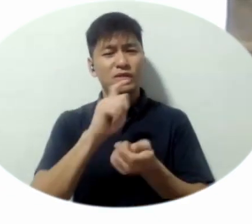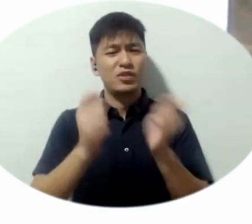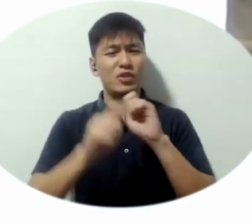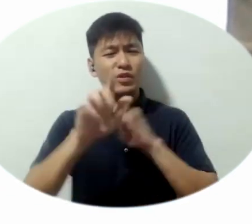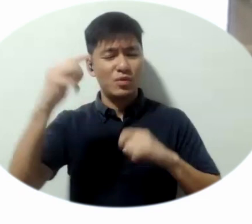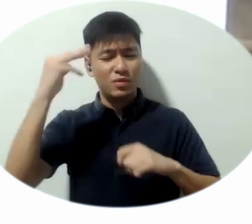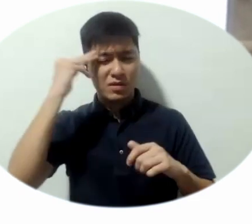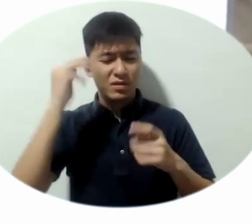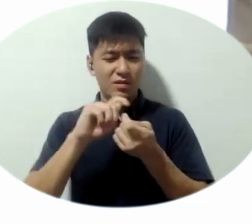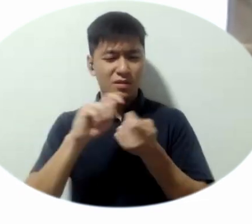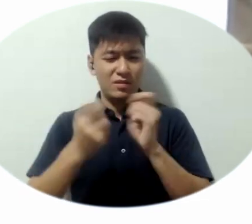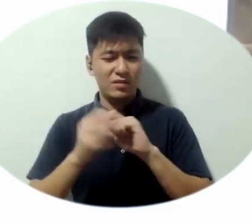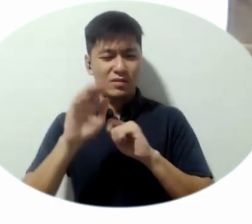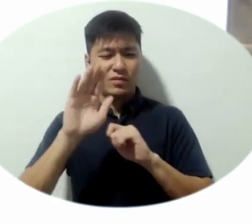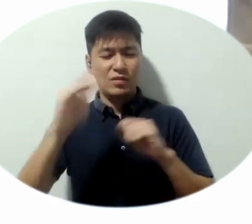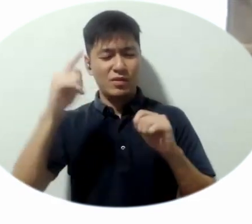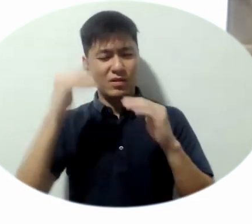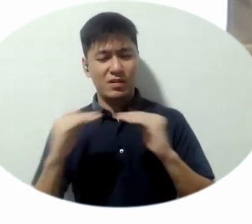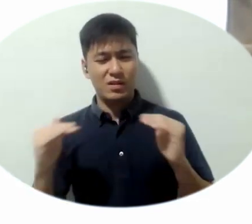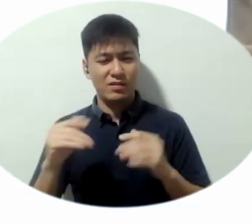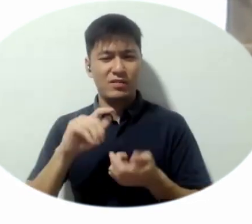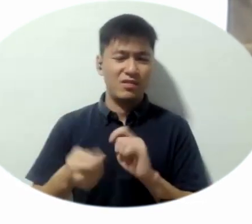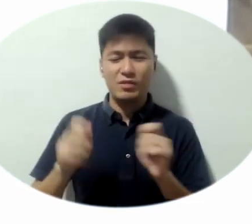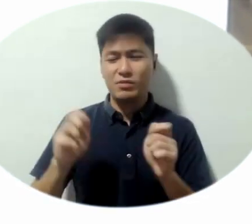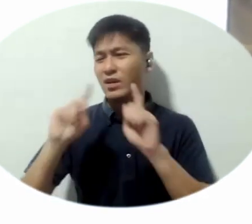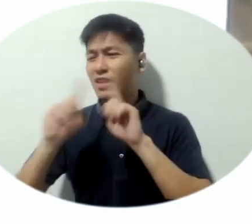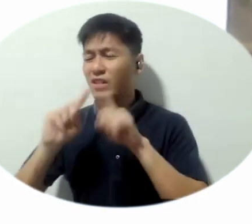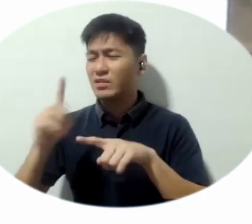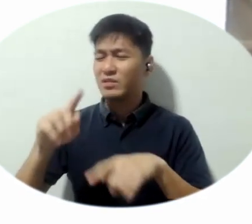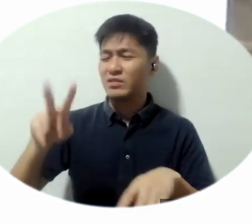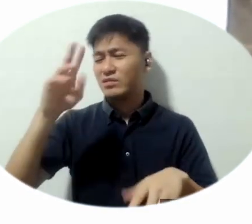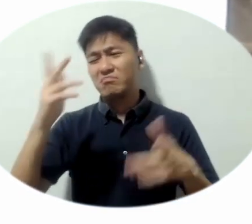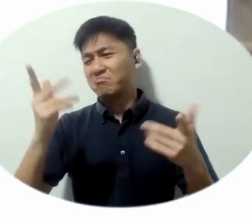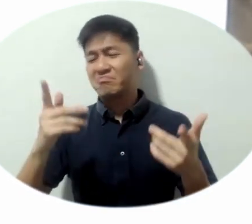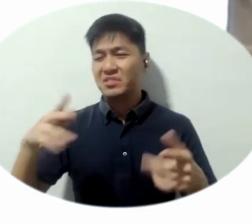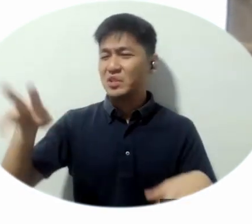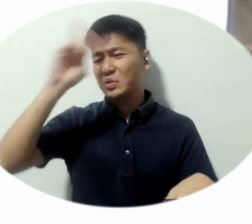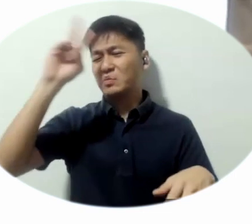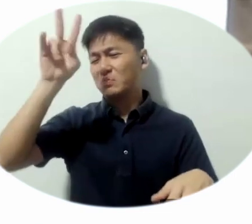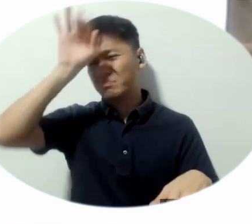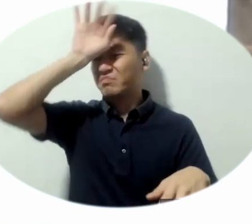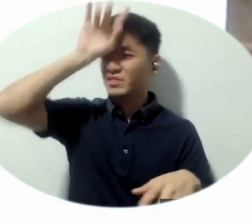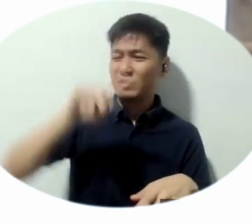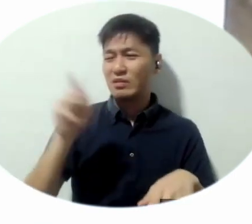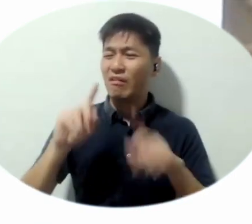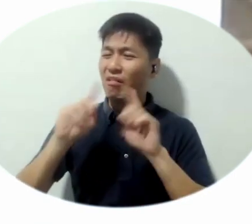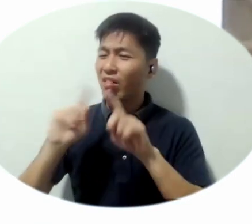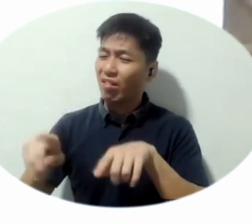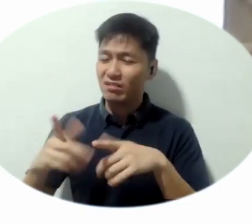people with the dementia. You have to answer silly questions, you have to do silly jobs, you have to, and itself, it's very